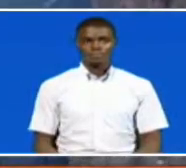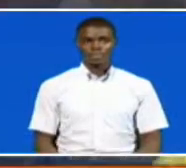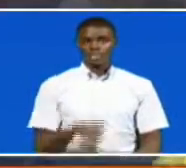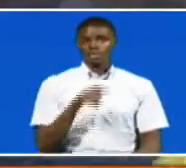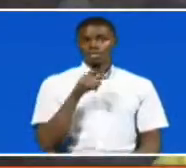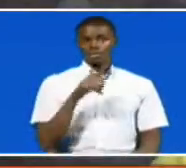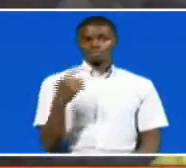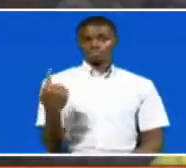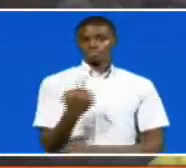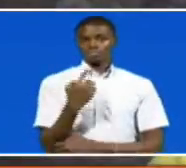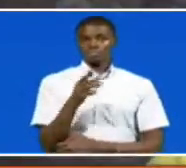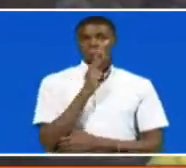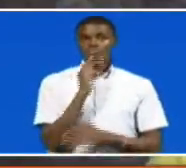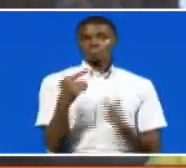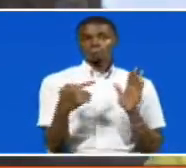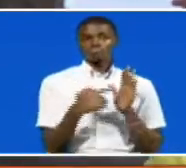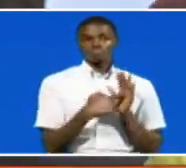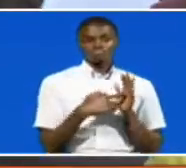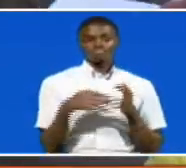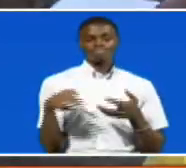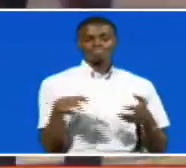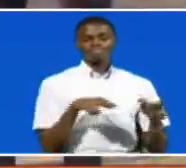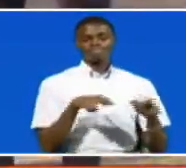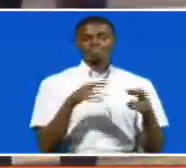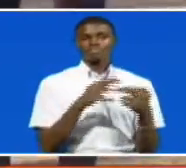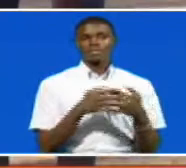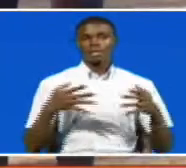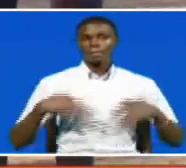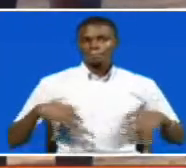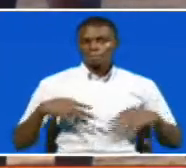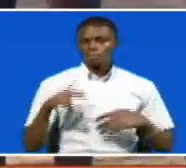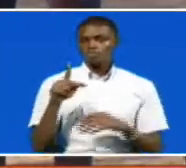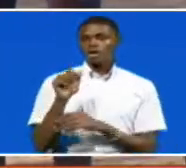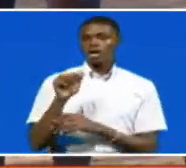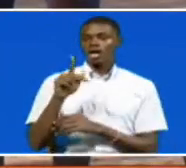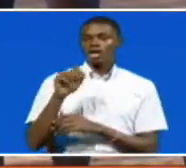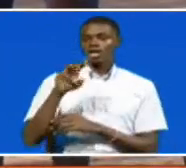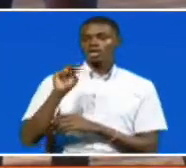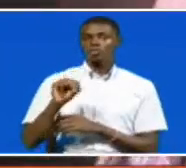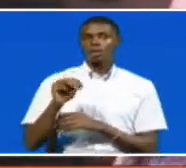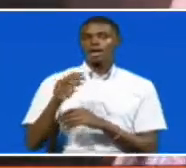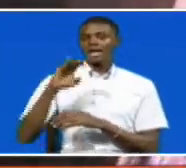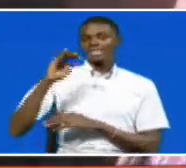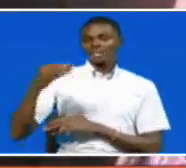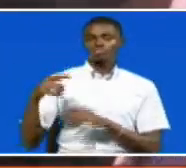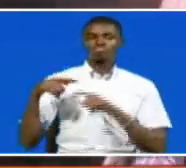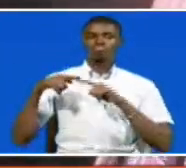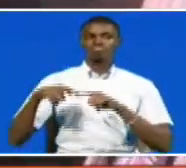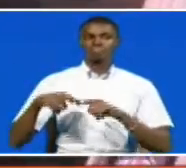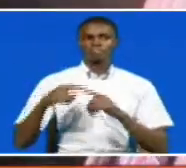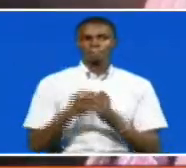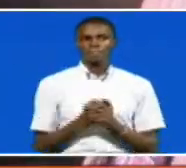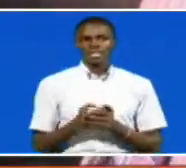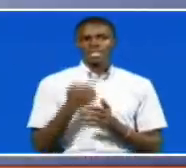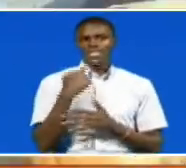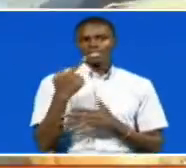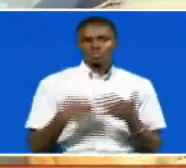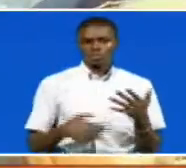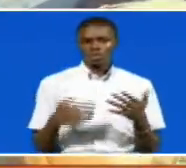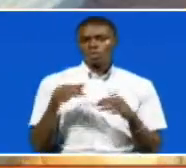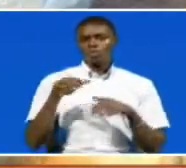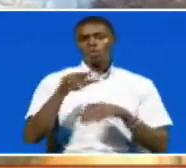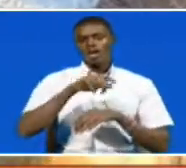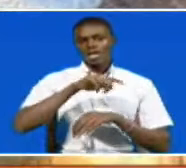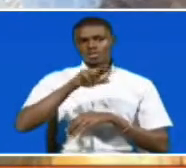This is the only water point in this river that residents of Kakuma town depend on. They claim they spend